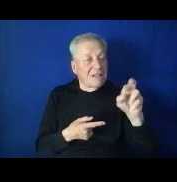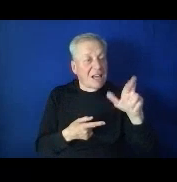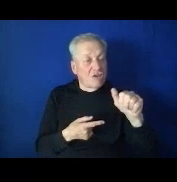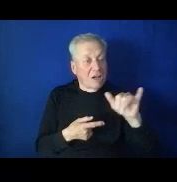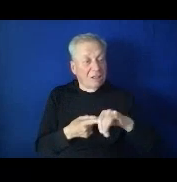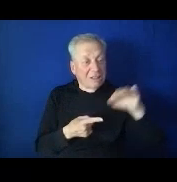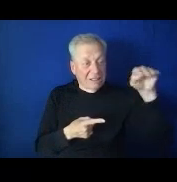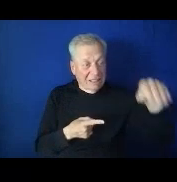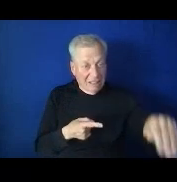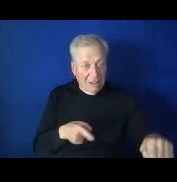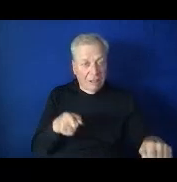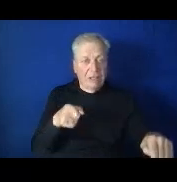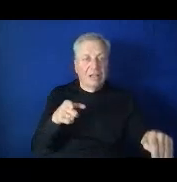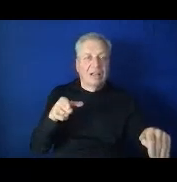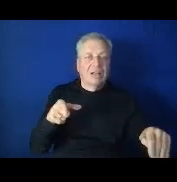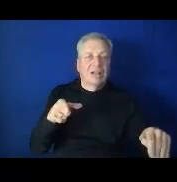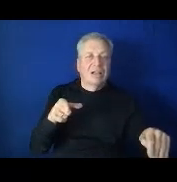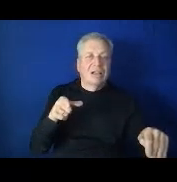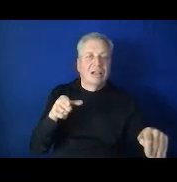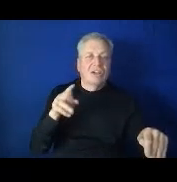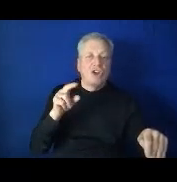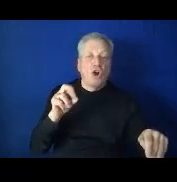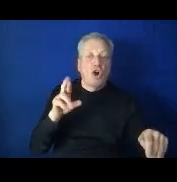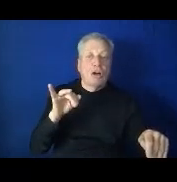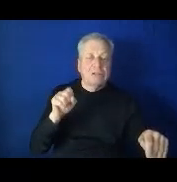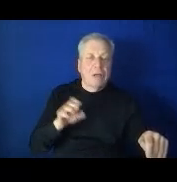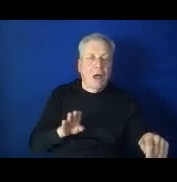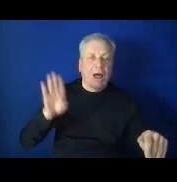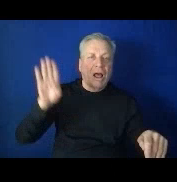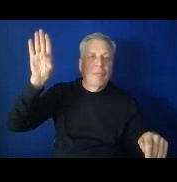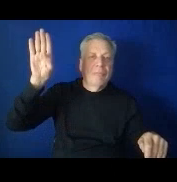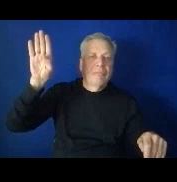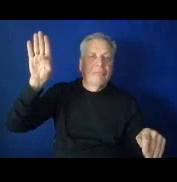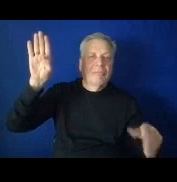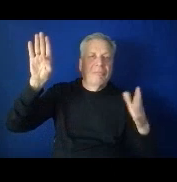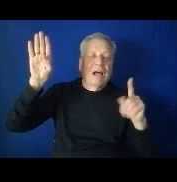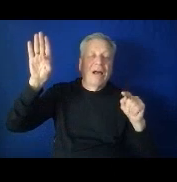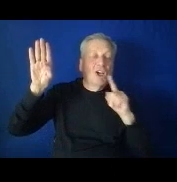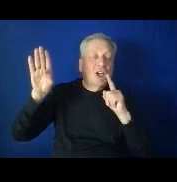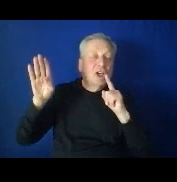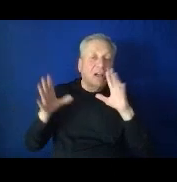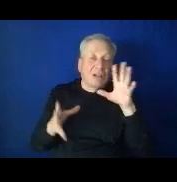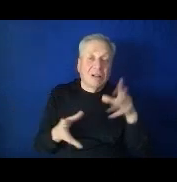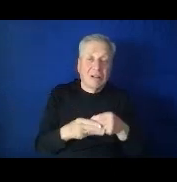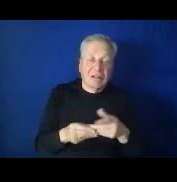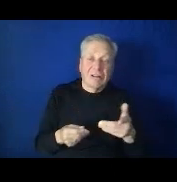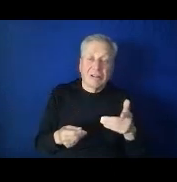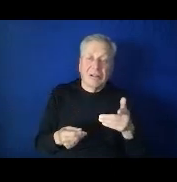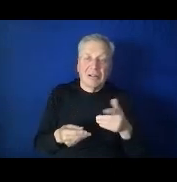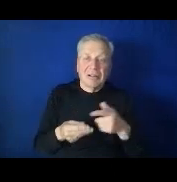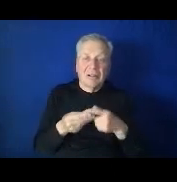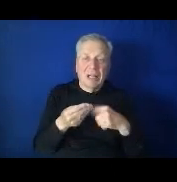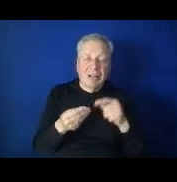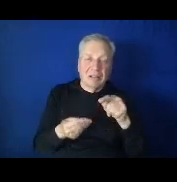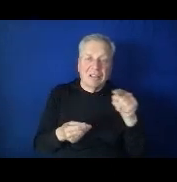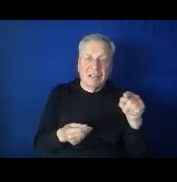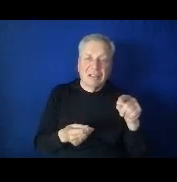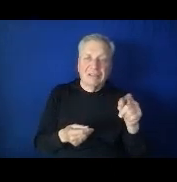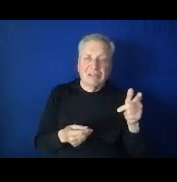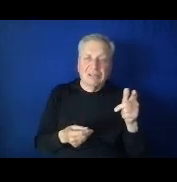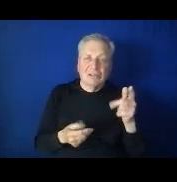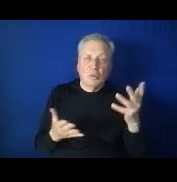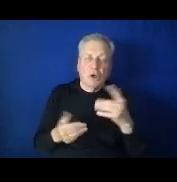to be going up and vice versa. It's not always the case, but overall, if you look at the overall pattern, that tends to be the case. And what